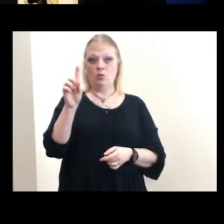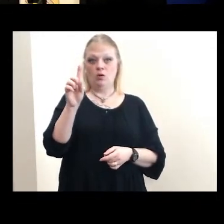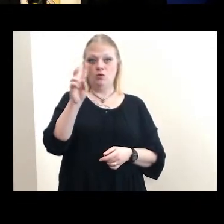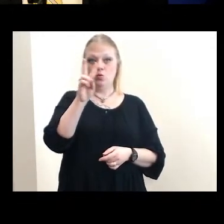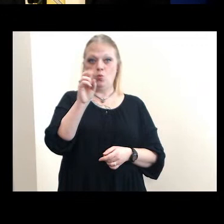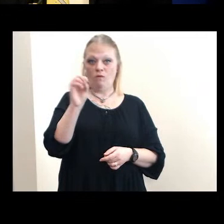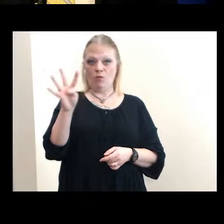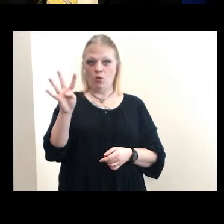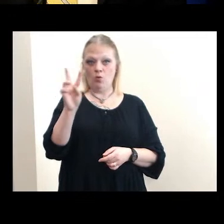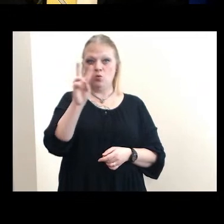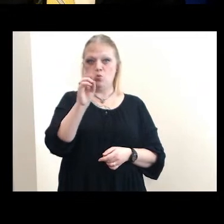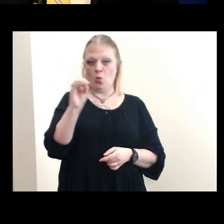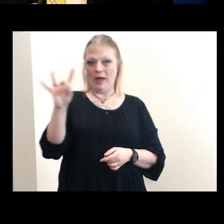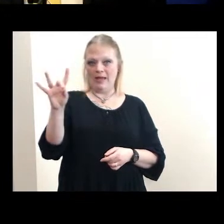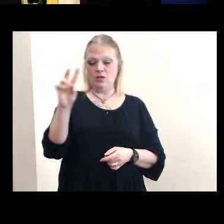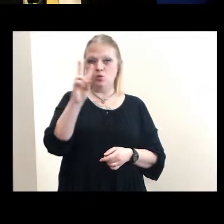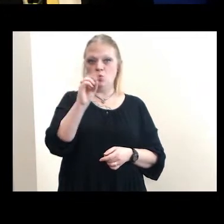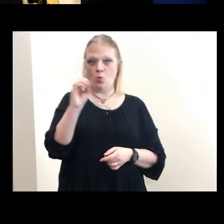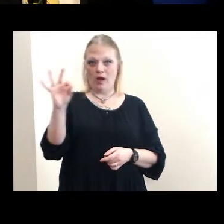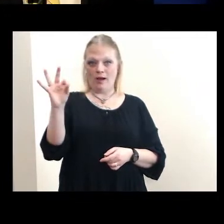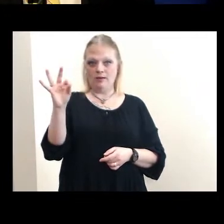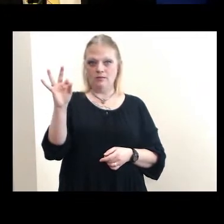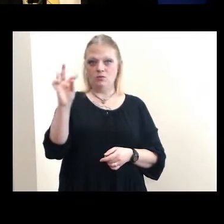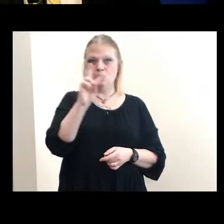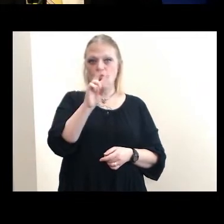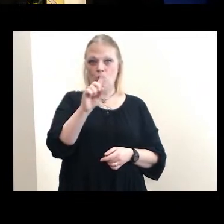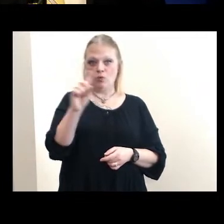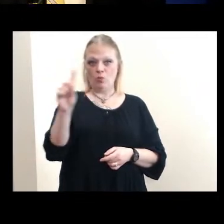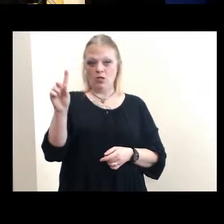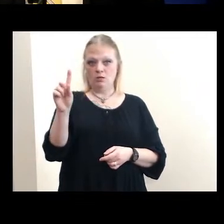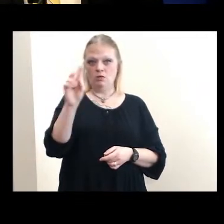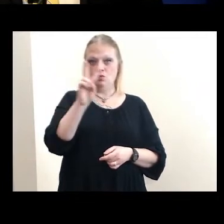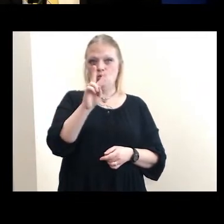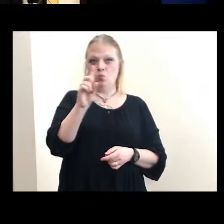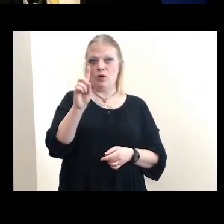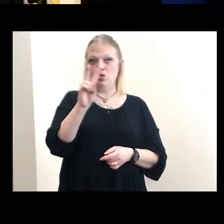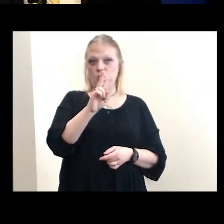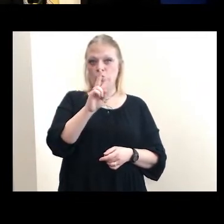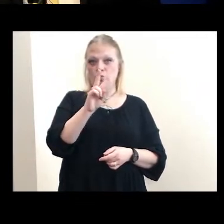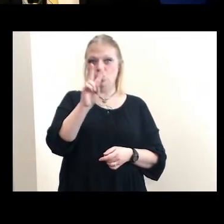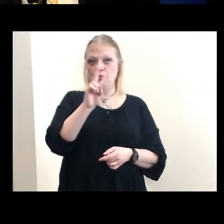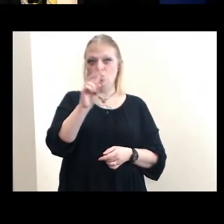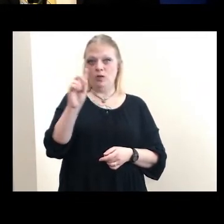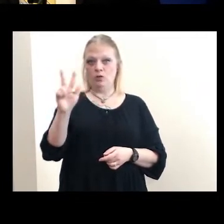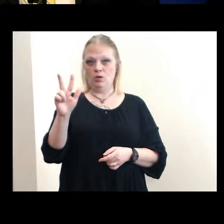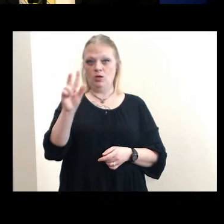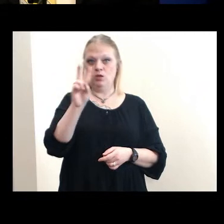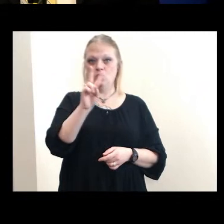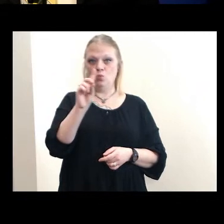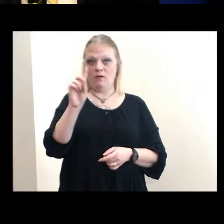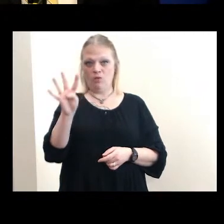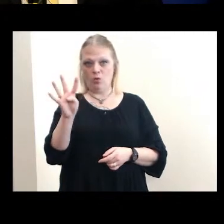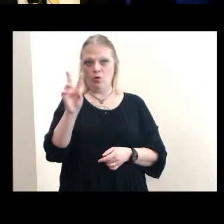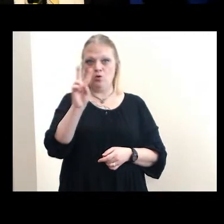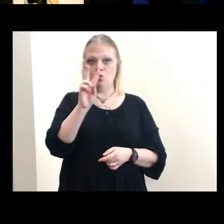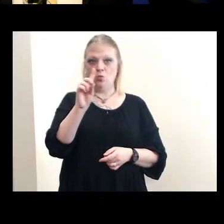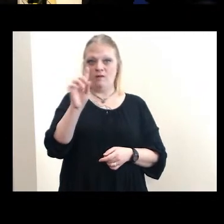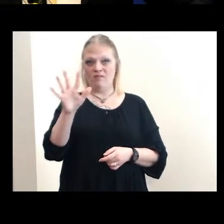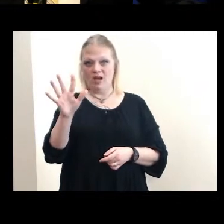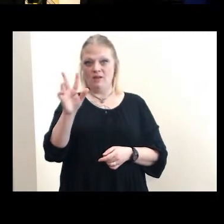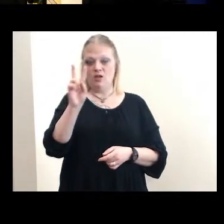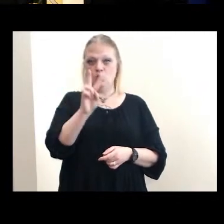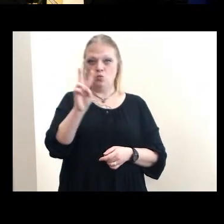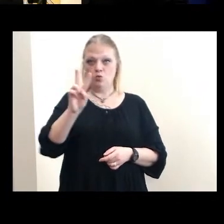204, 208, 209, 211, 212, 213, 214, 215,